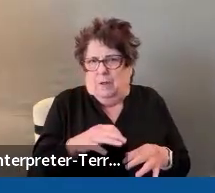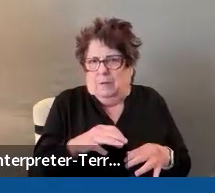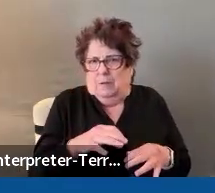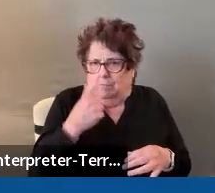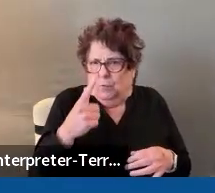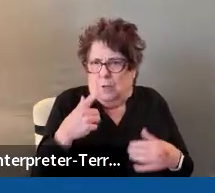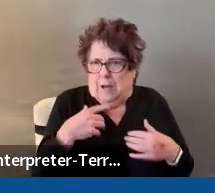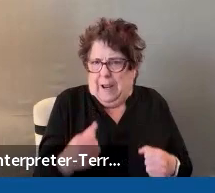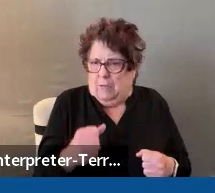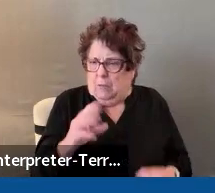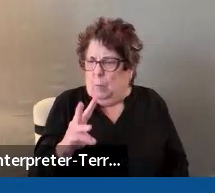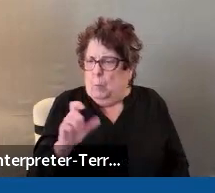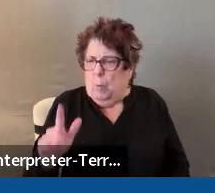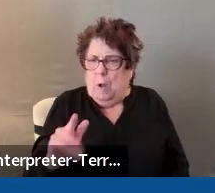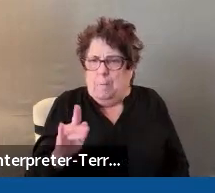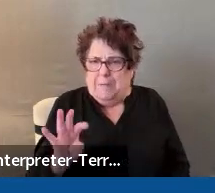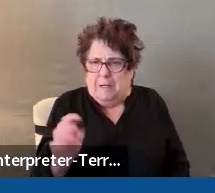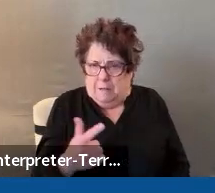and using AT.